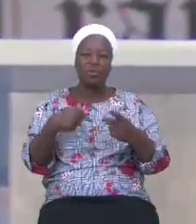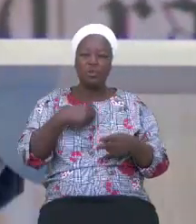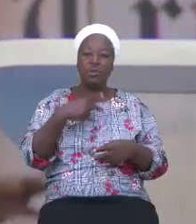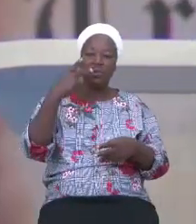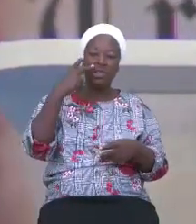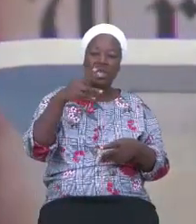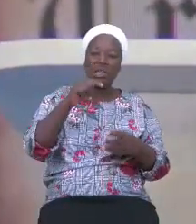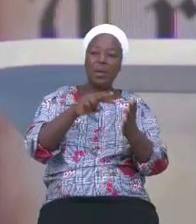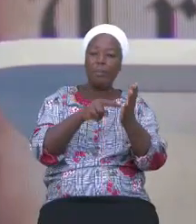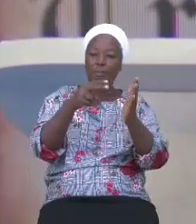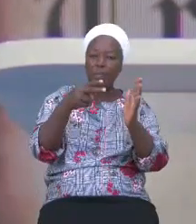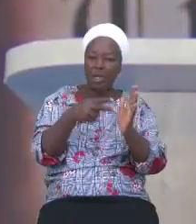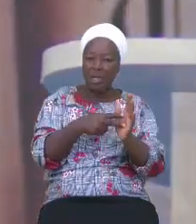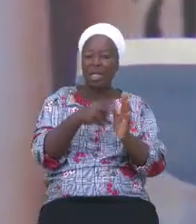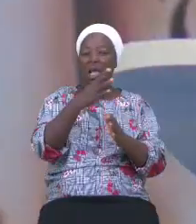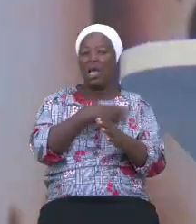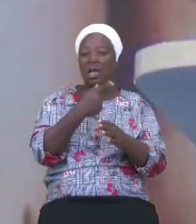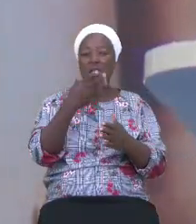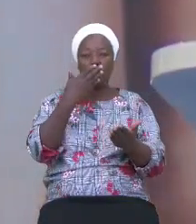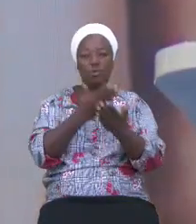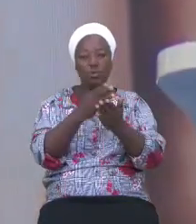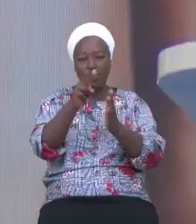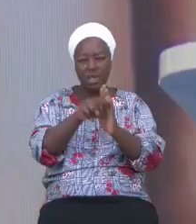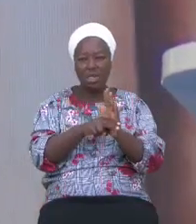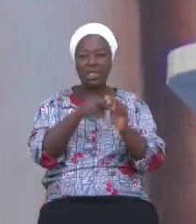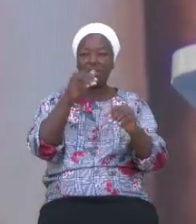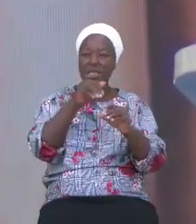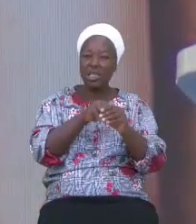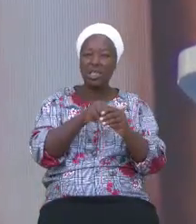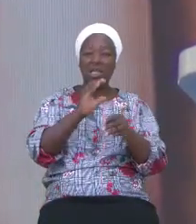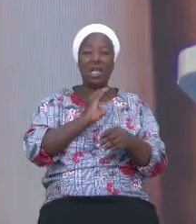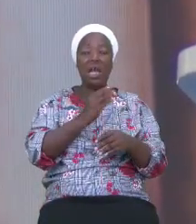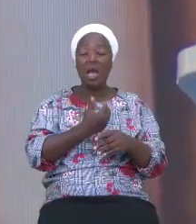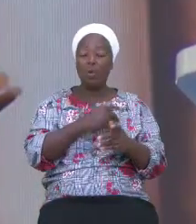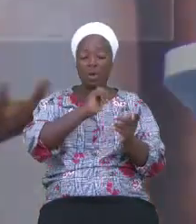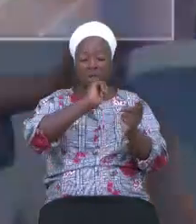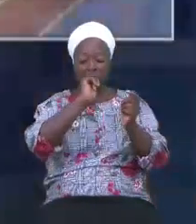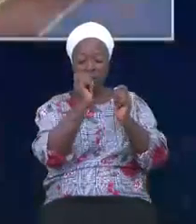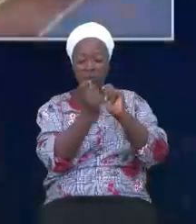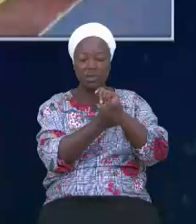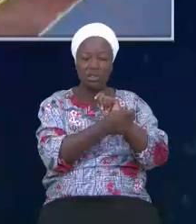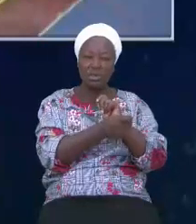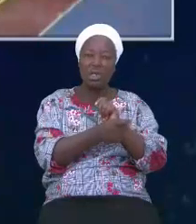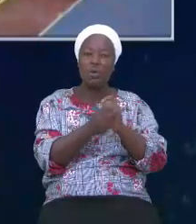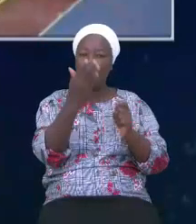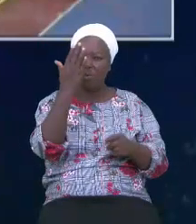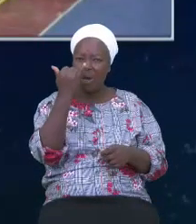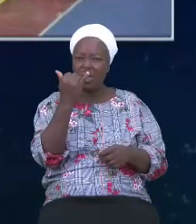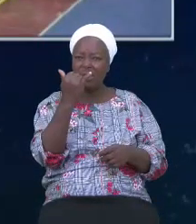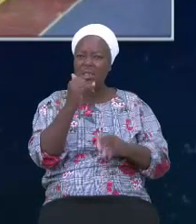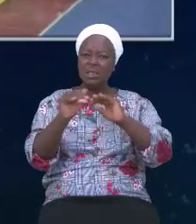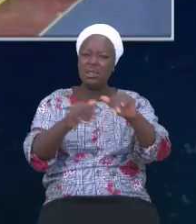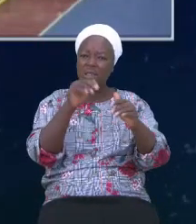the meaning and the goodness in our transformation. Why did